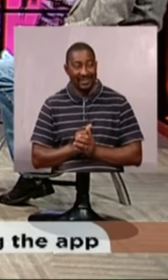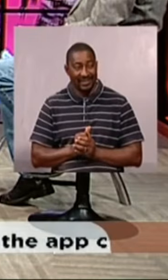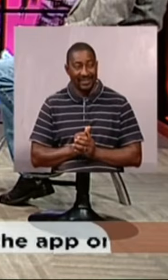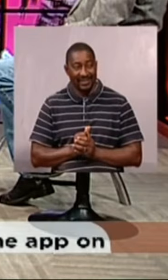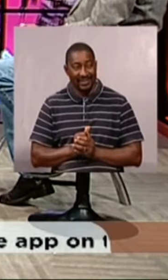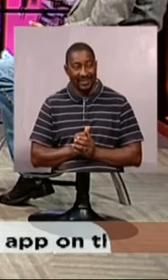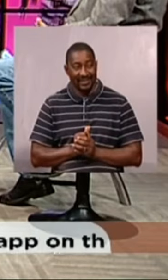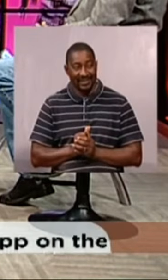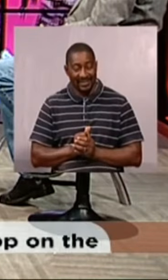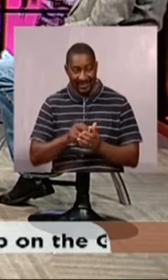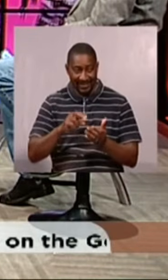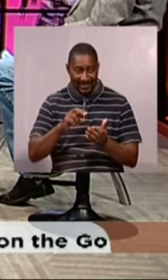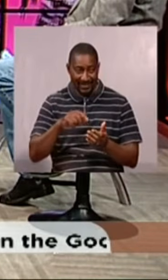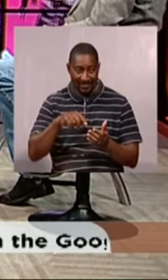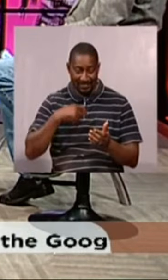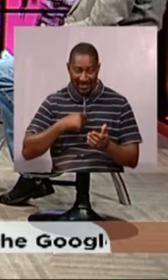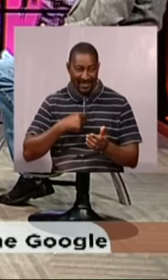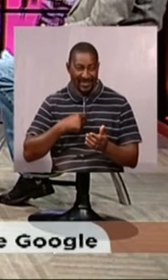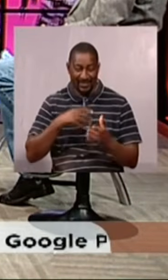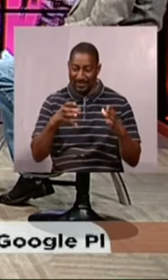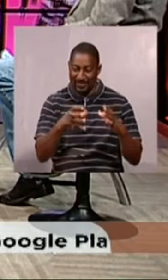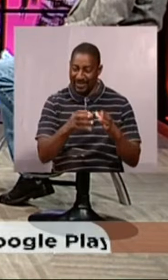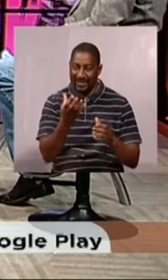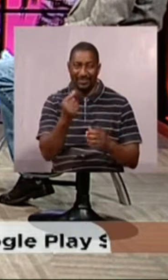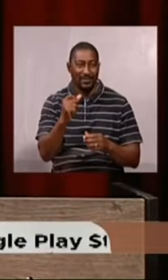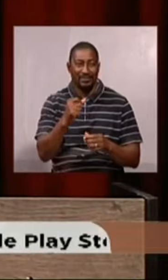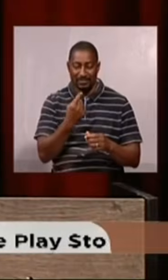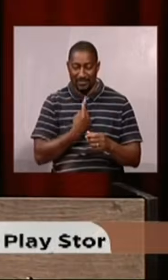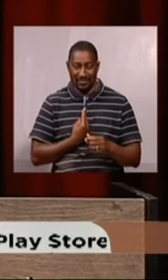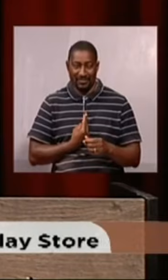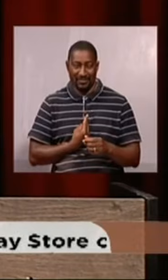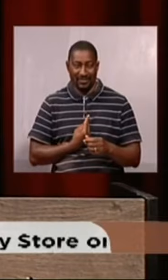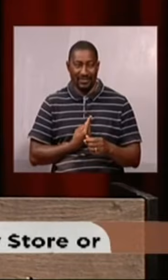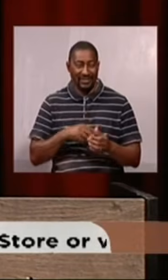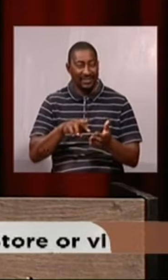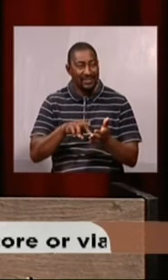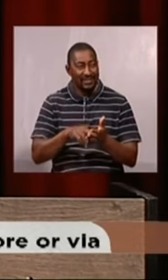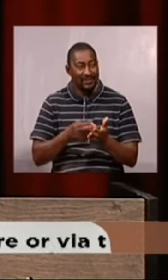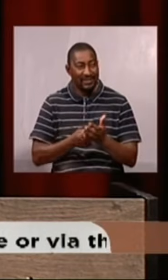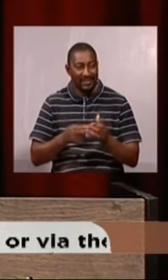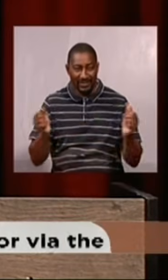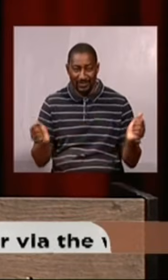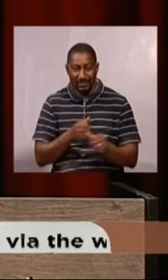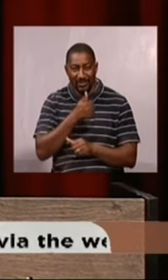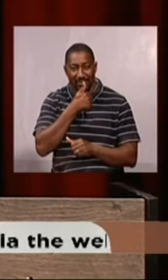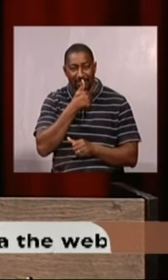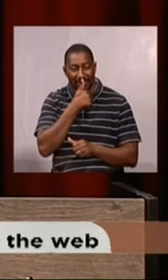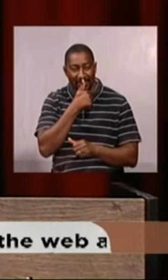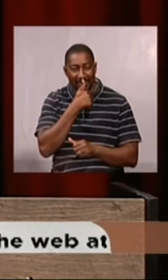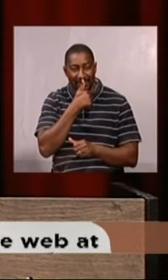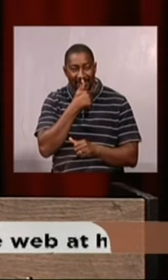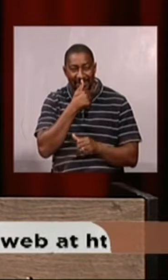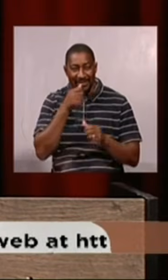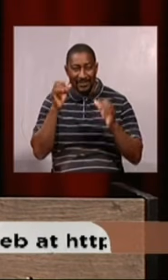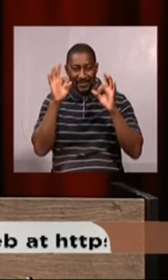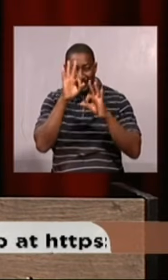I'm representing a party or I'm an independent candidate, does that mean that I can't run my own private Facebook